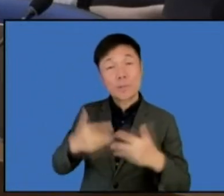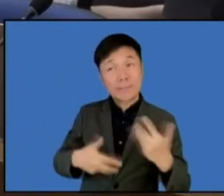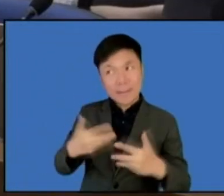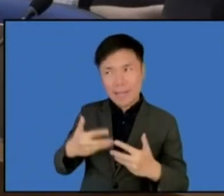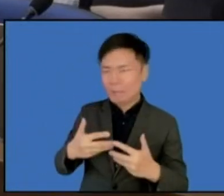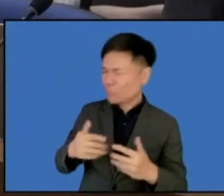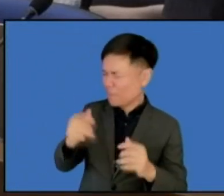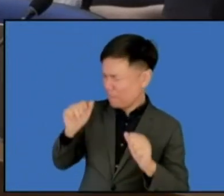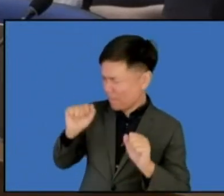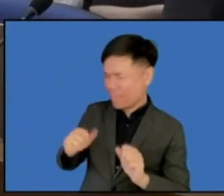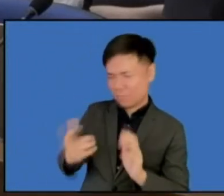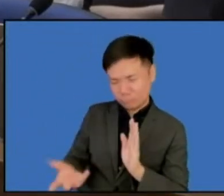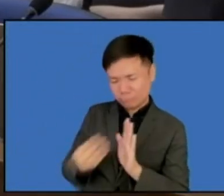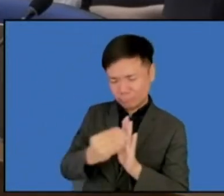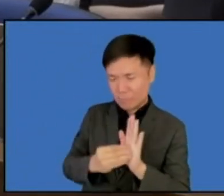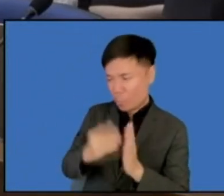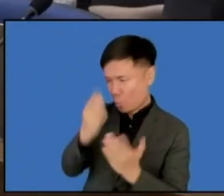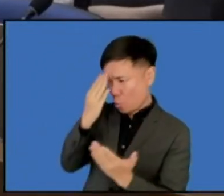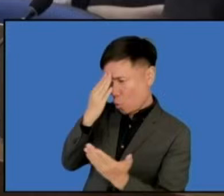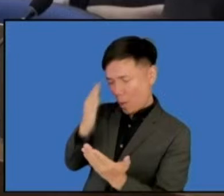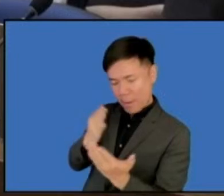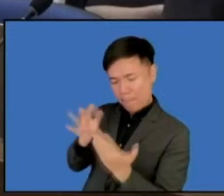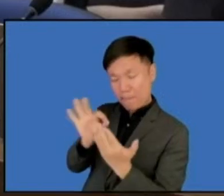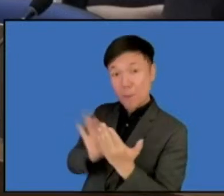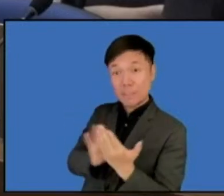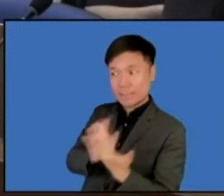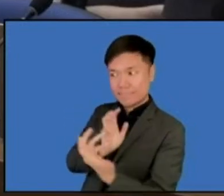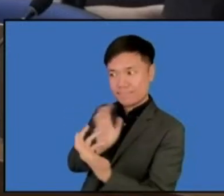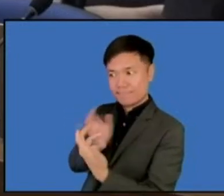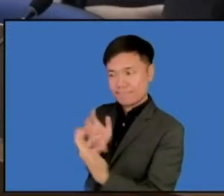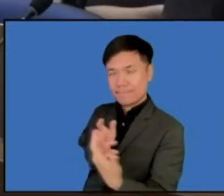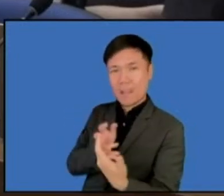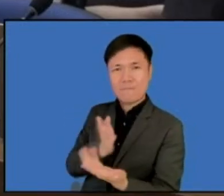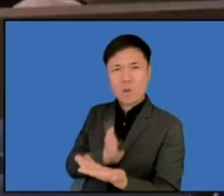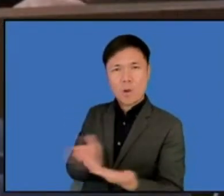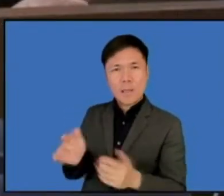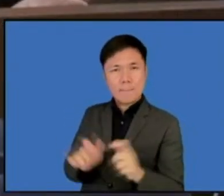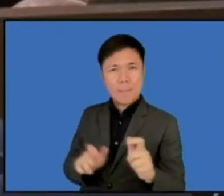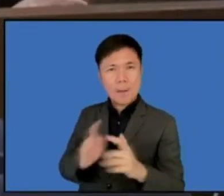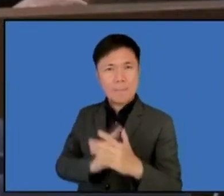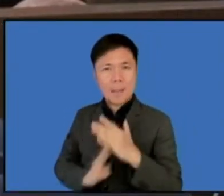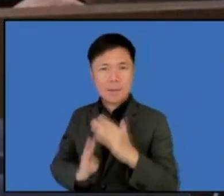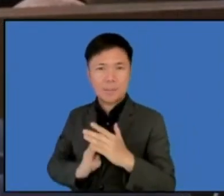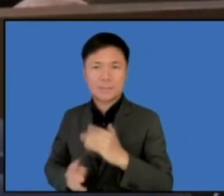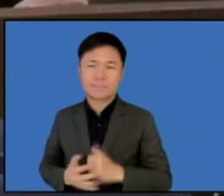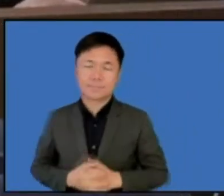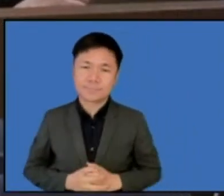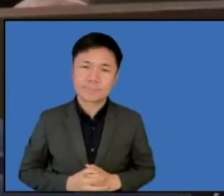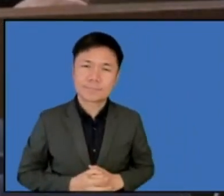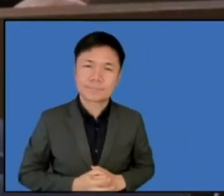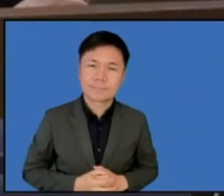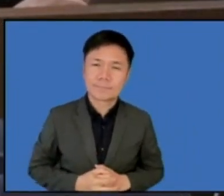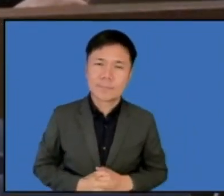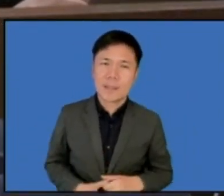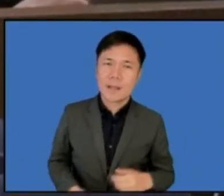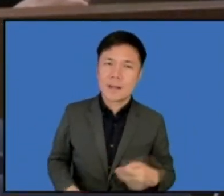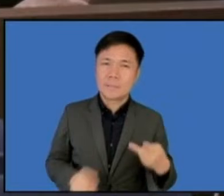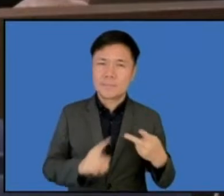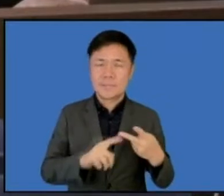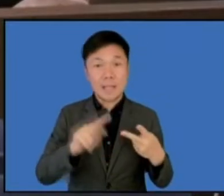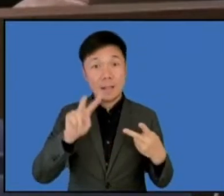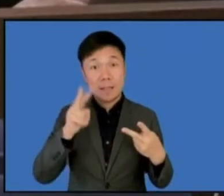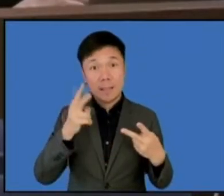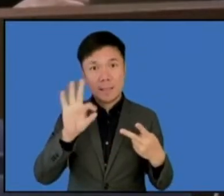never streamline them in policies that are made or that are yet to be implemented. Second, we realize that the ratification of key